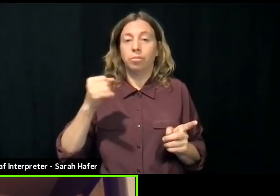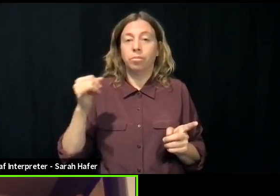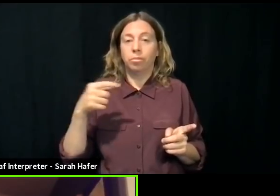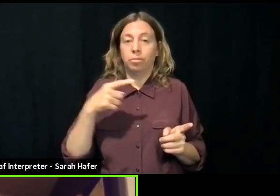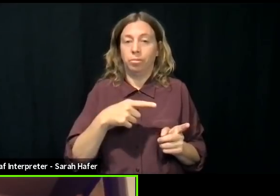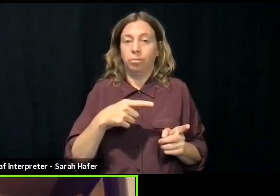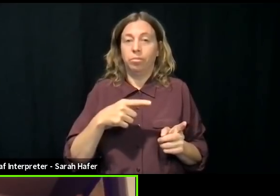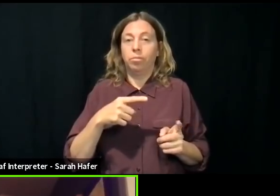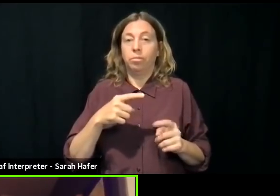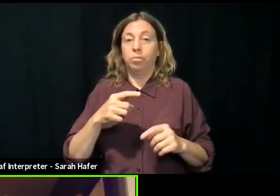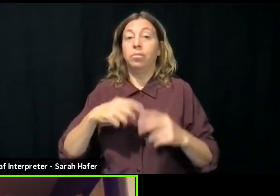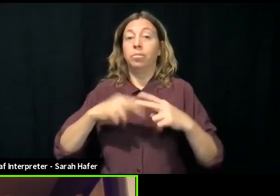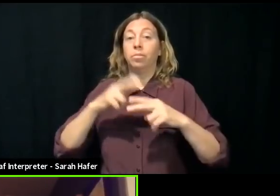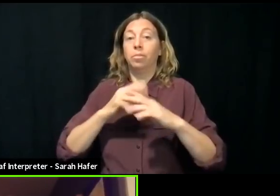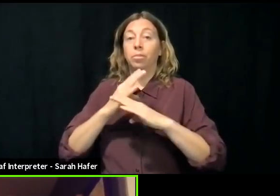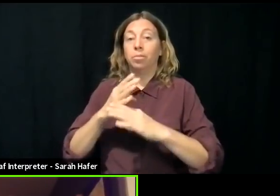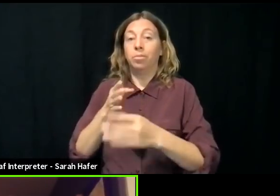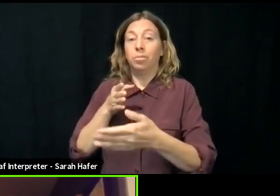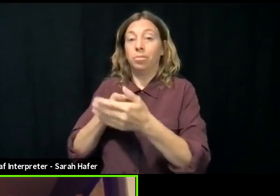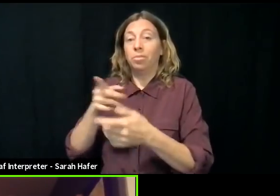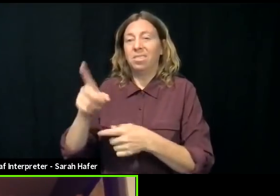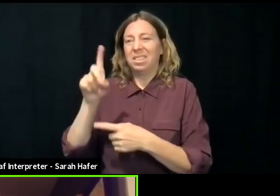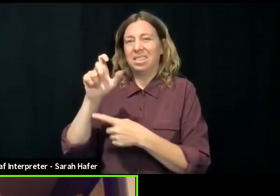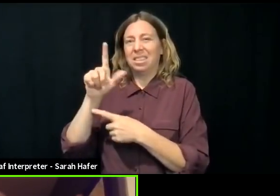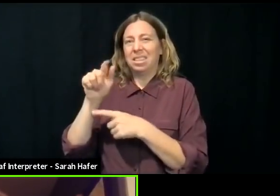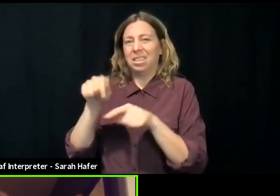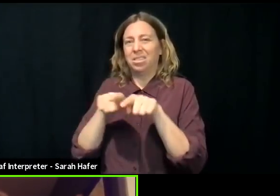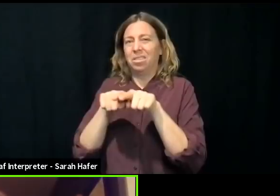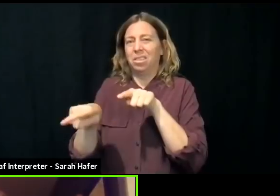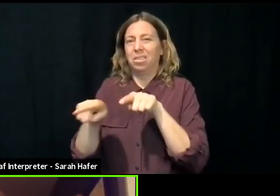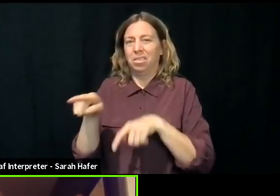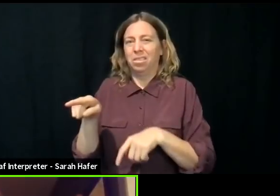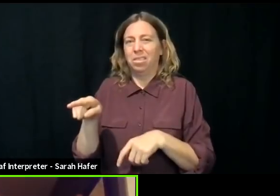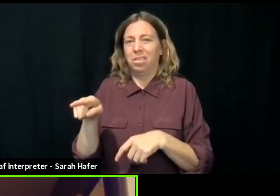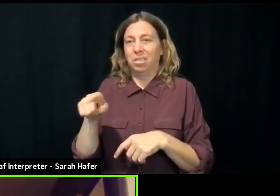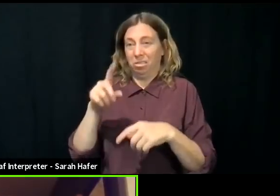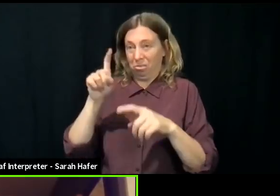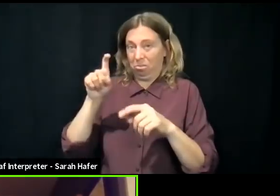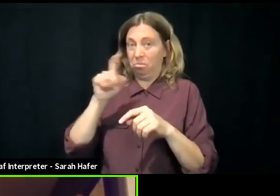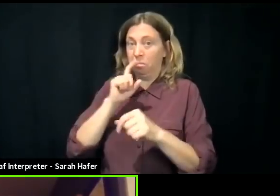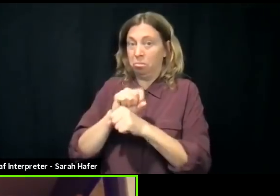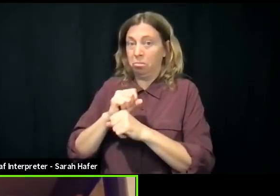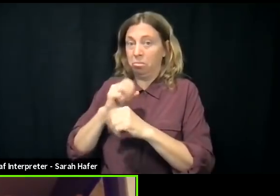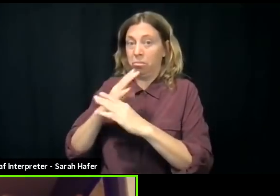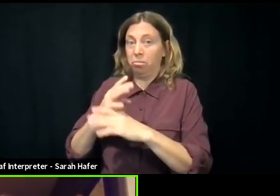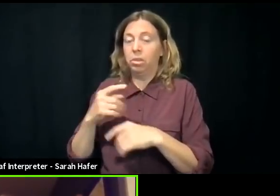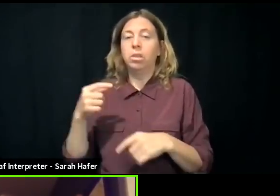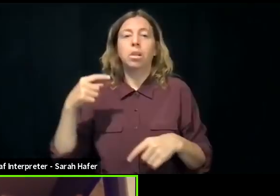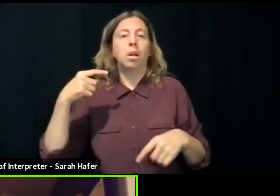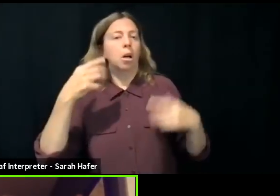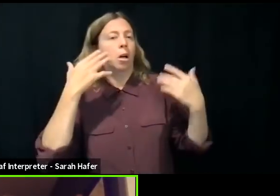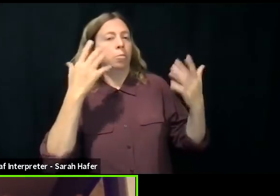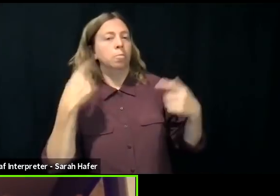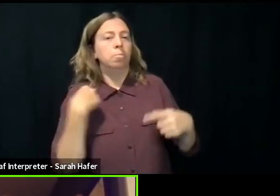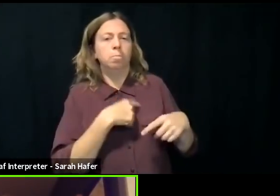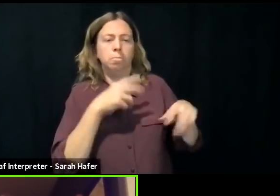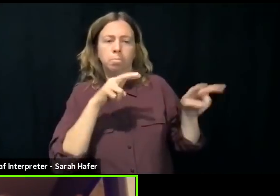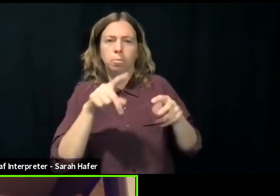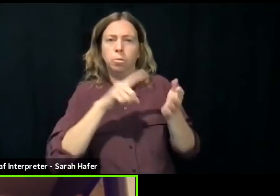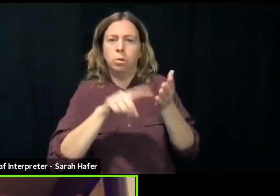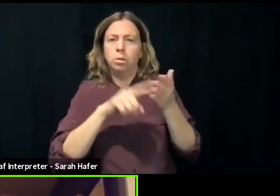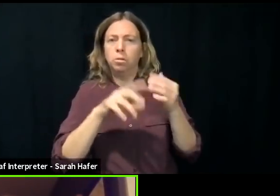data on a large scale around the Johnson & Johnson vaccine and the Delta variant. The data we have about vaccine effectiveness, how well